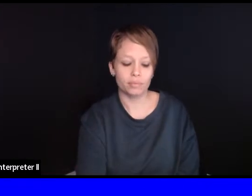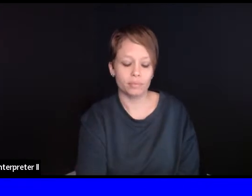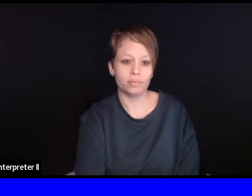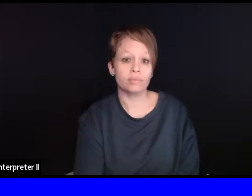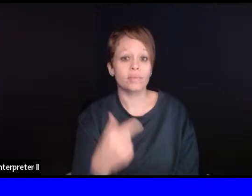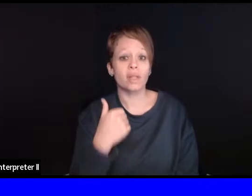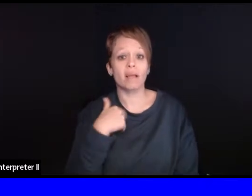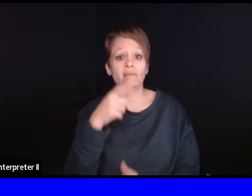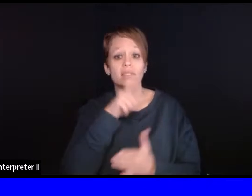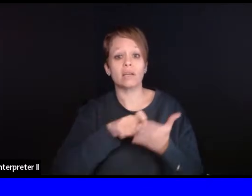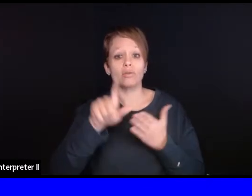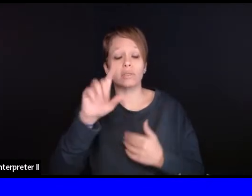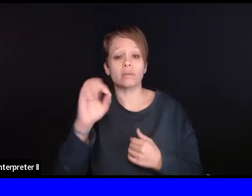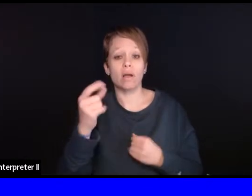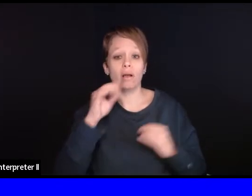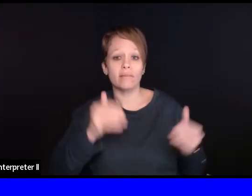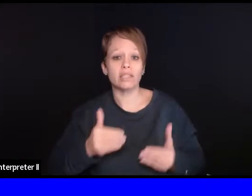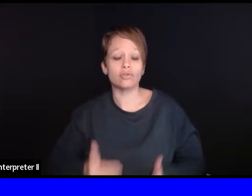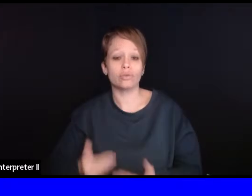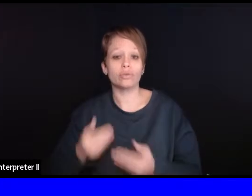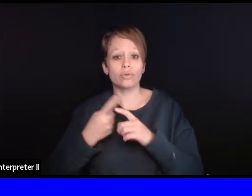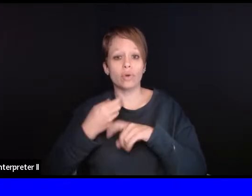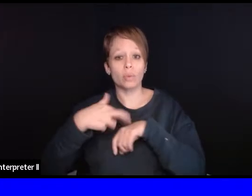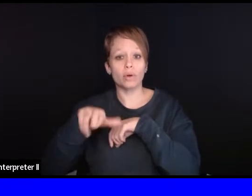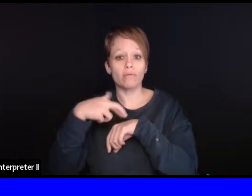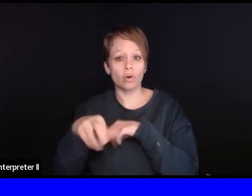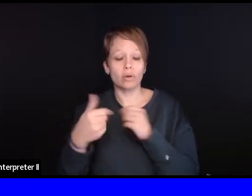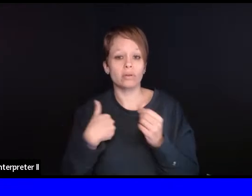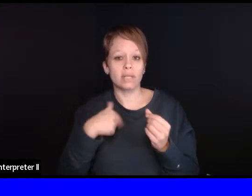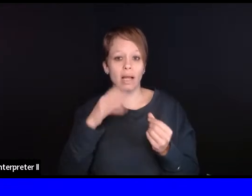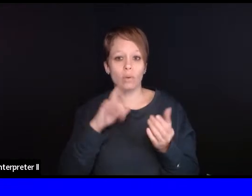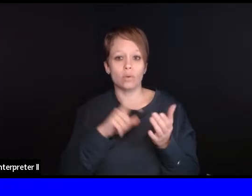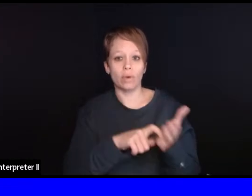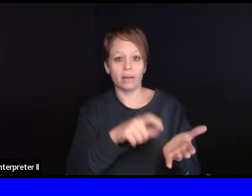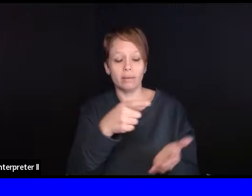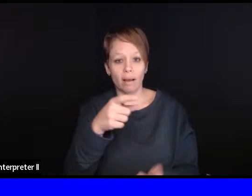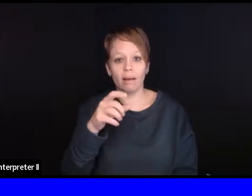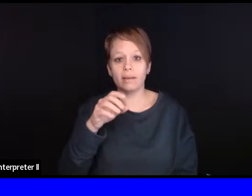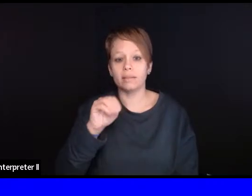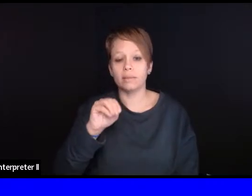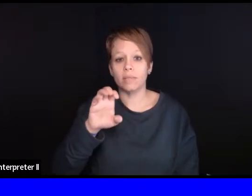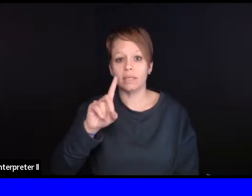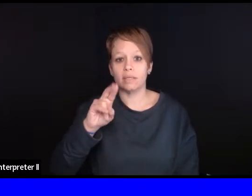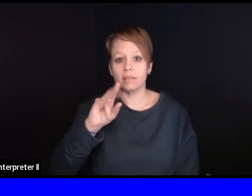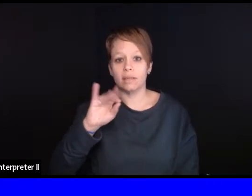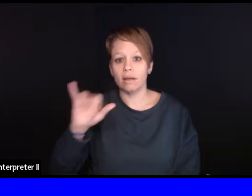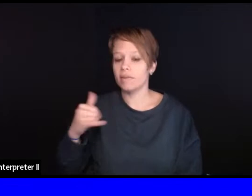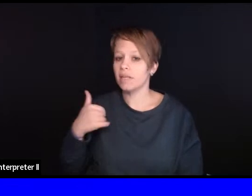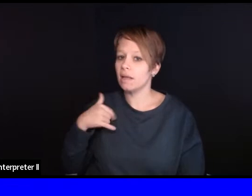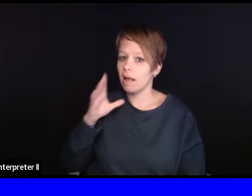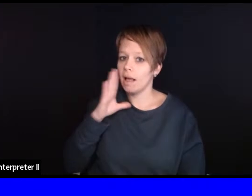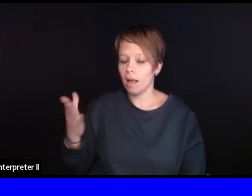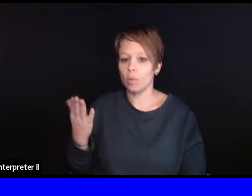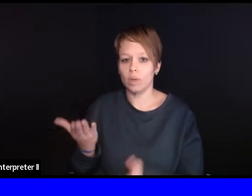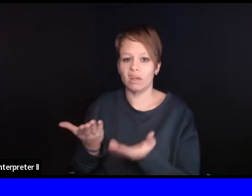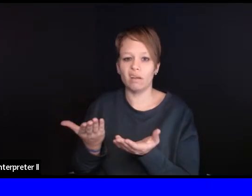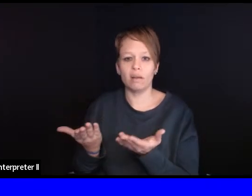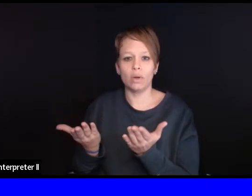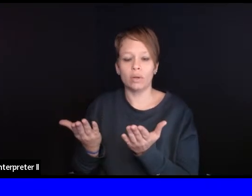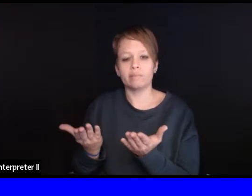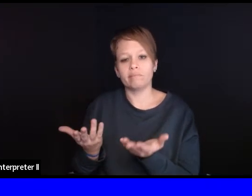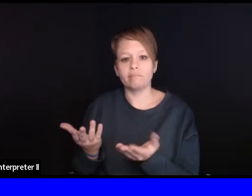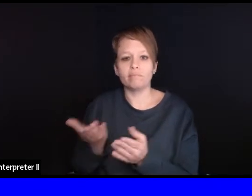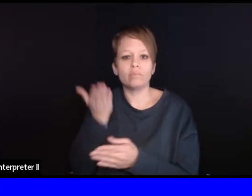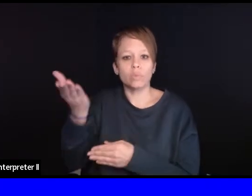introductions and referrals. Again, I'll recognize the Chair Pro Tem, Mr. McDuffie. And I will move to waive the reading of the Secretary's log of introductions and